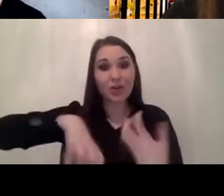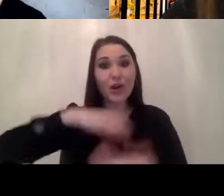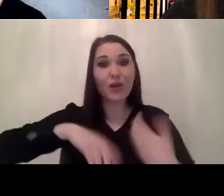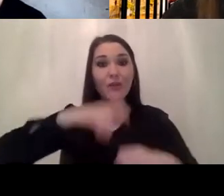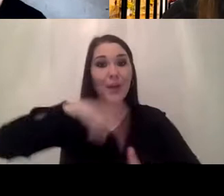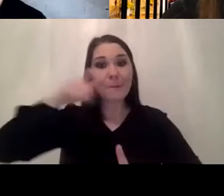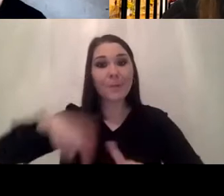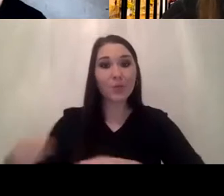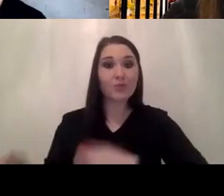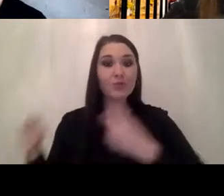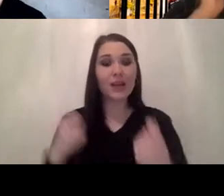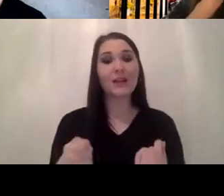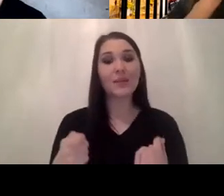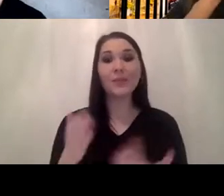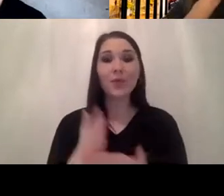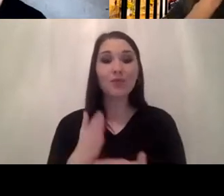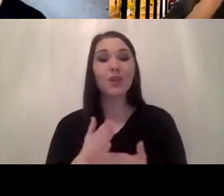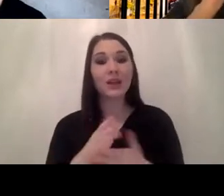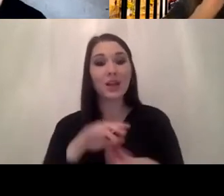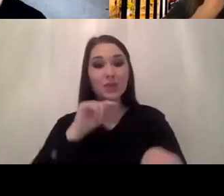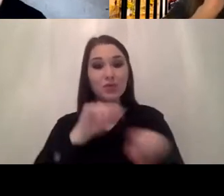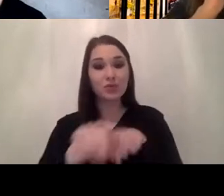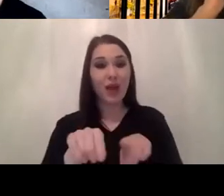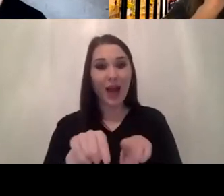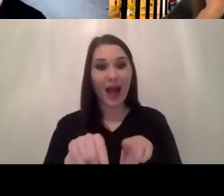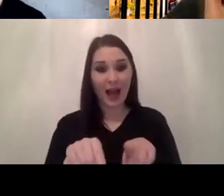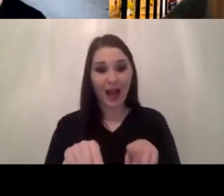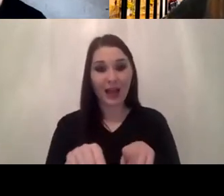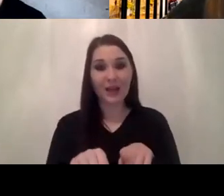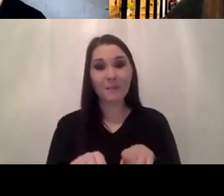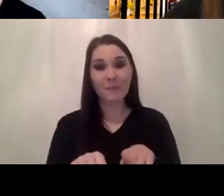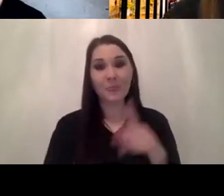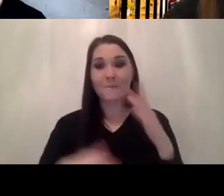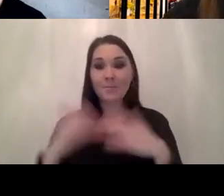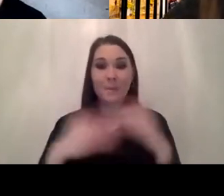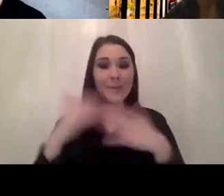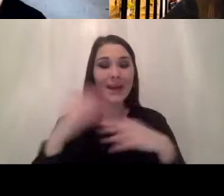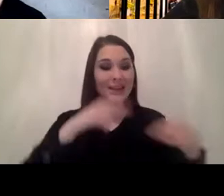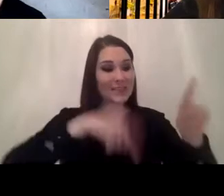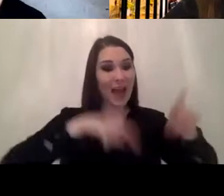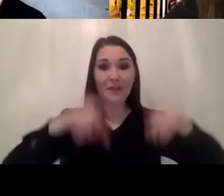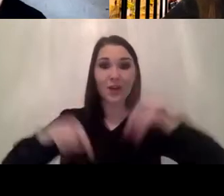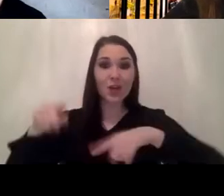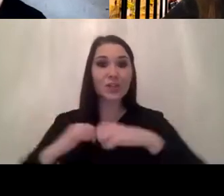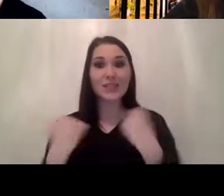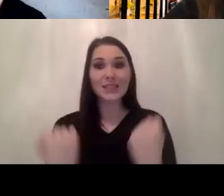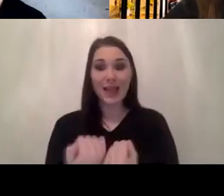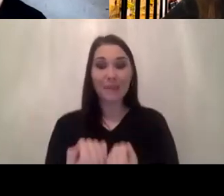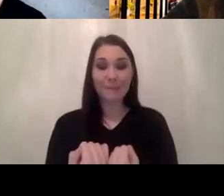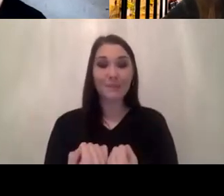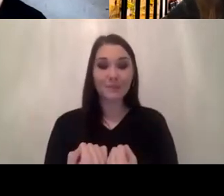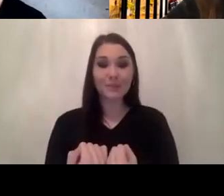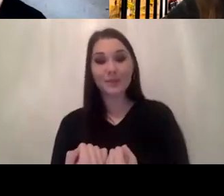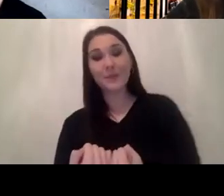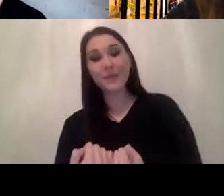bring to that. So we really do try at St. Gobain to, you know, build diverse teams. I mean, as an industry, the